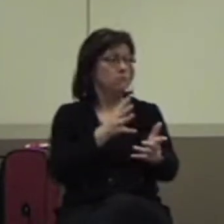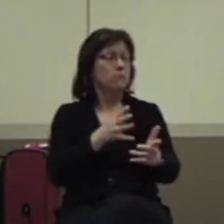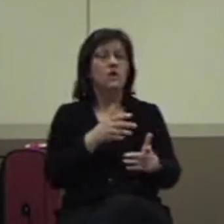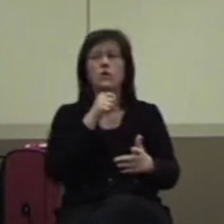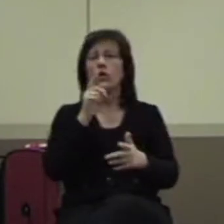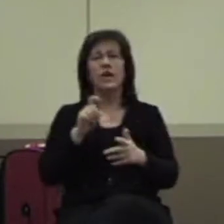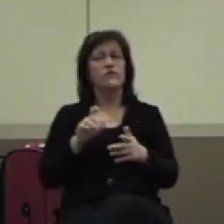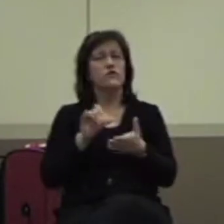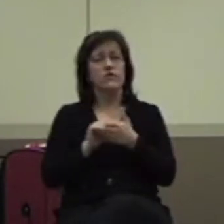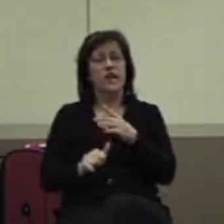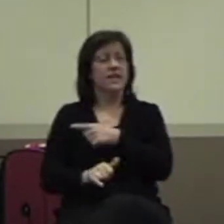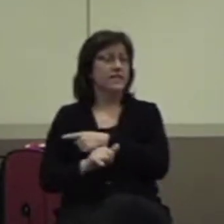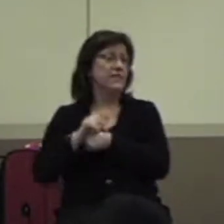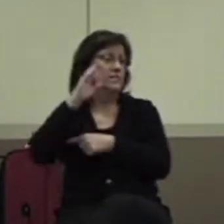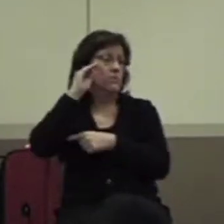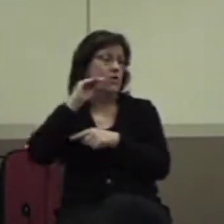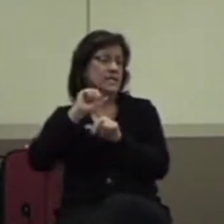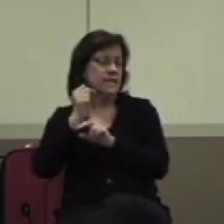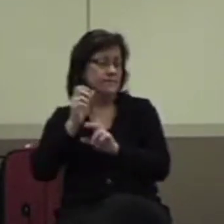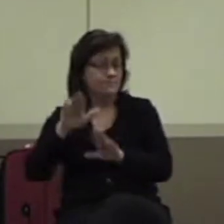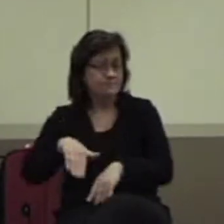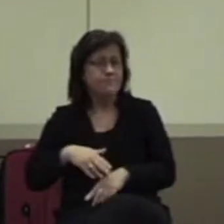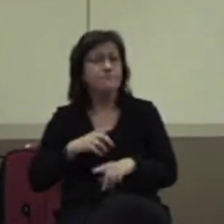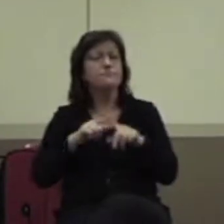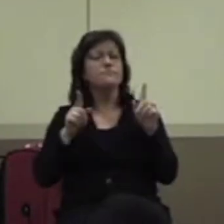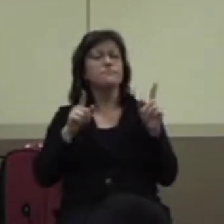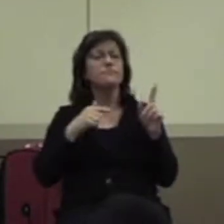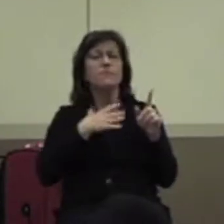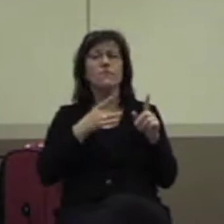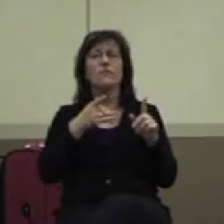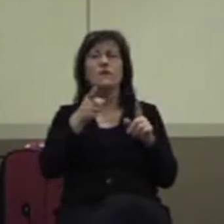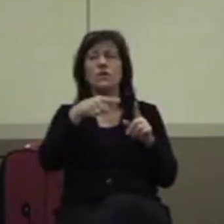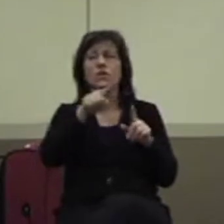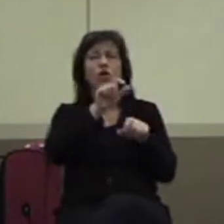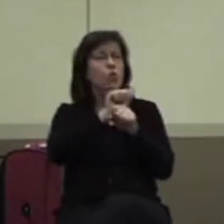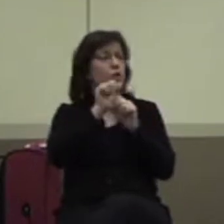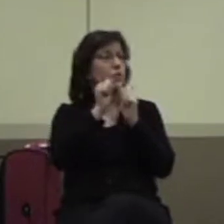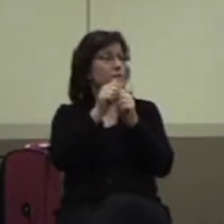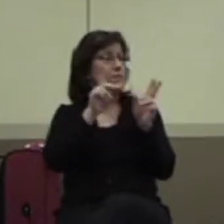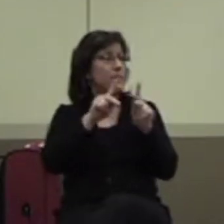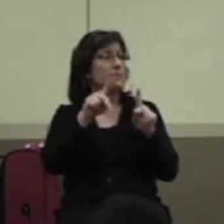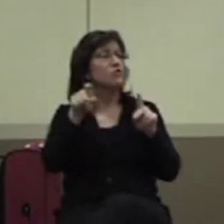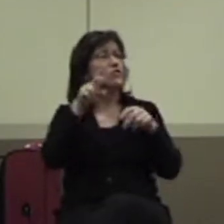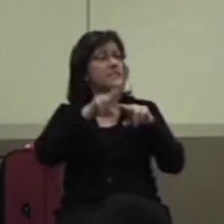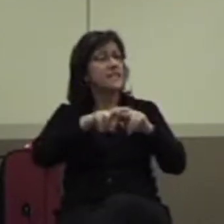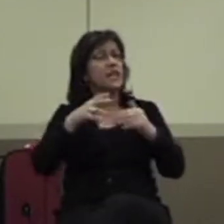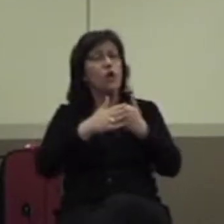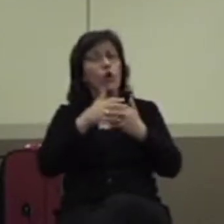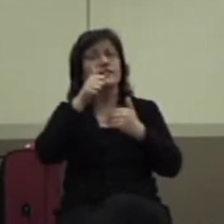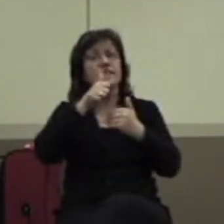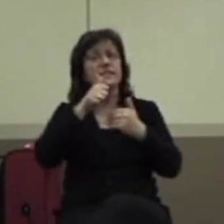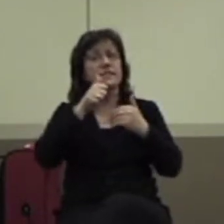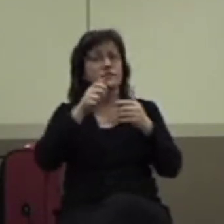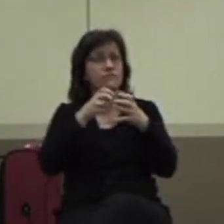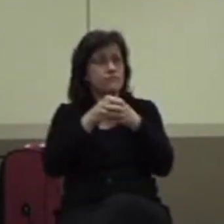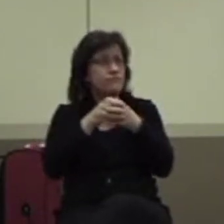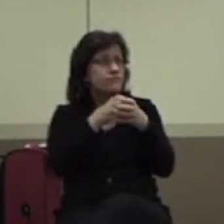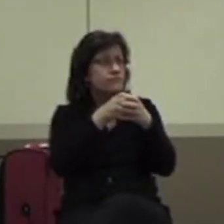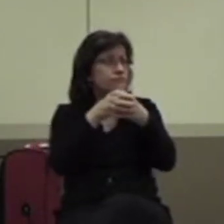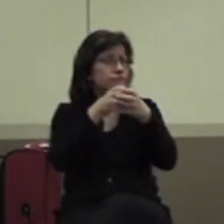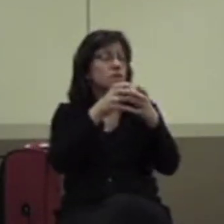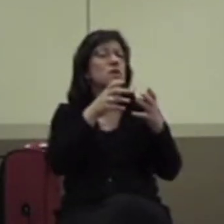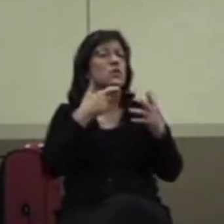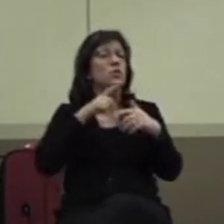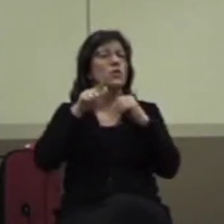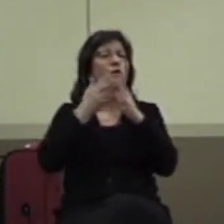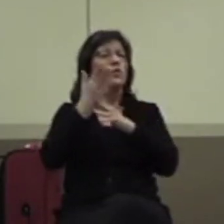have to do that in Richie's case. What I would like for you to do is work with the people that you are sitting closest to. And we're going to kind of go